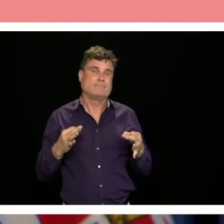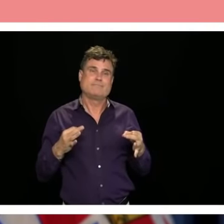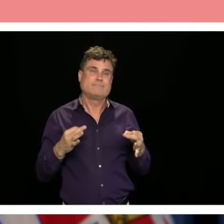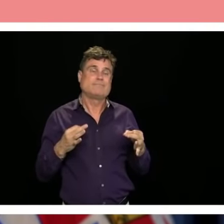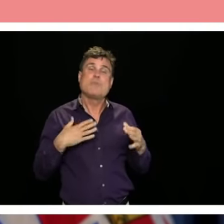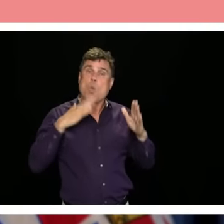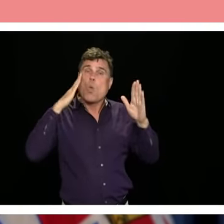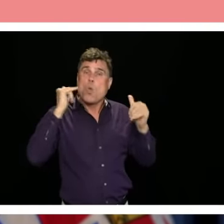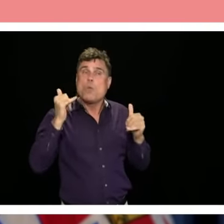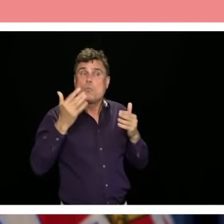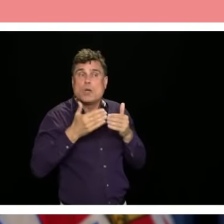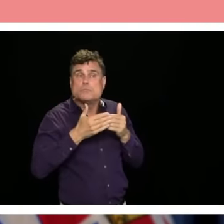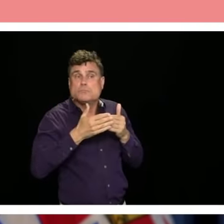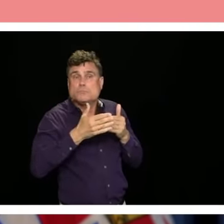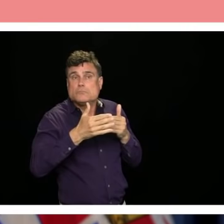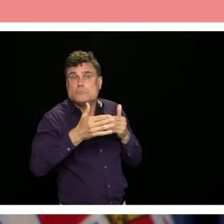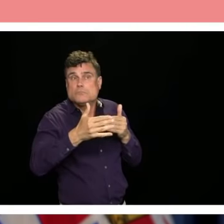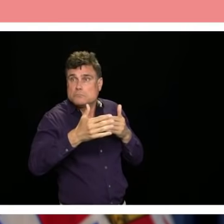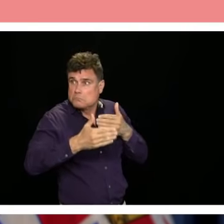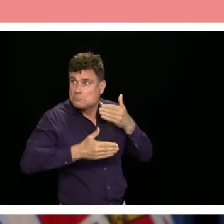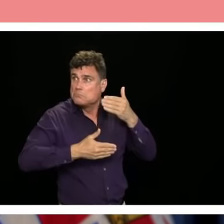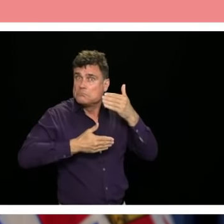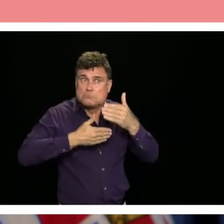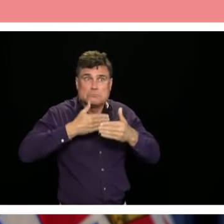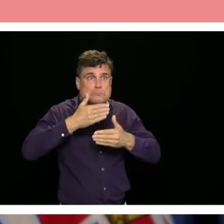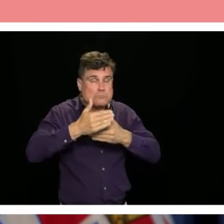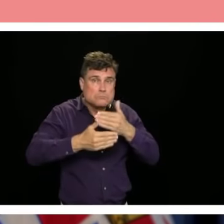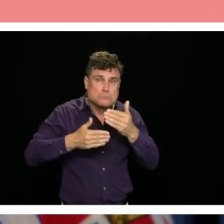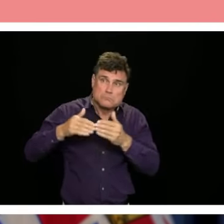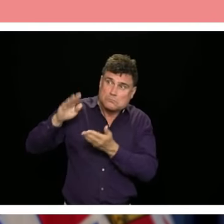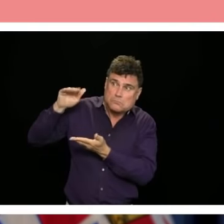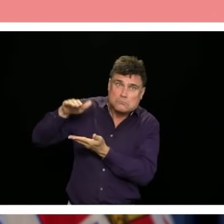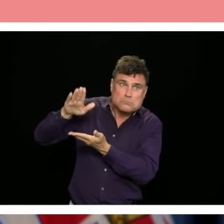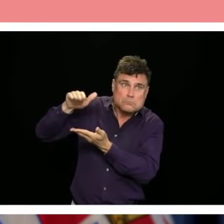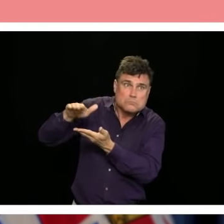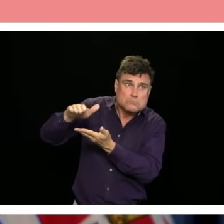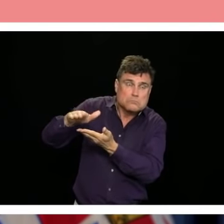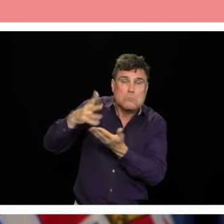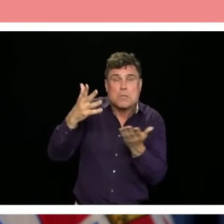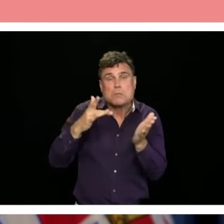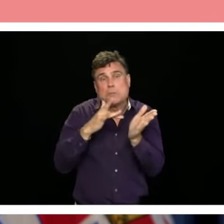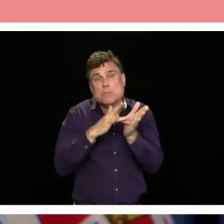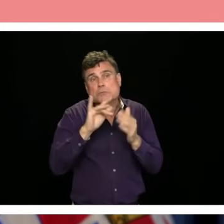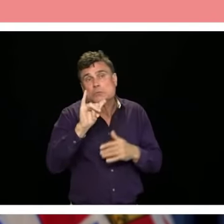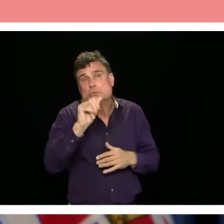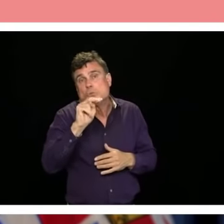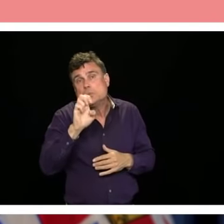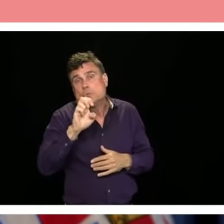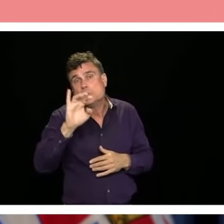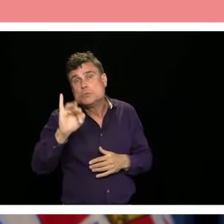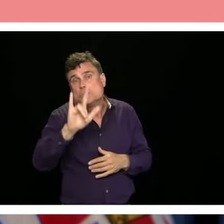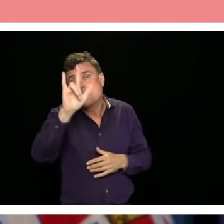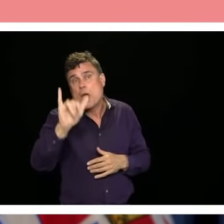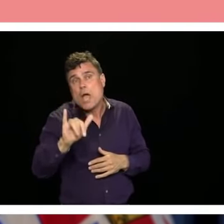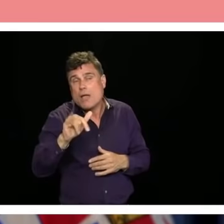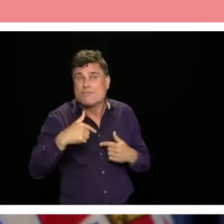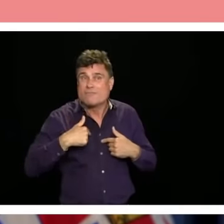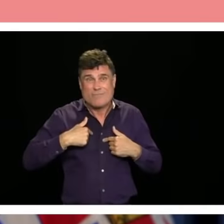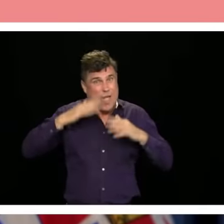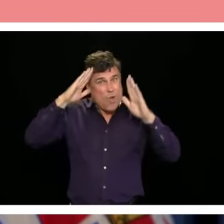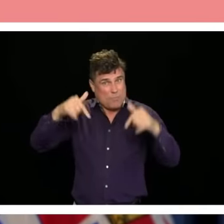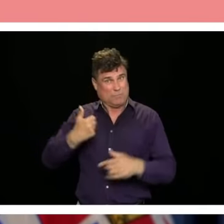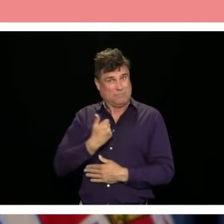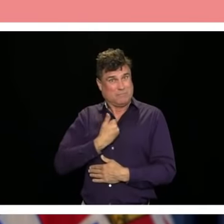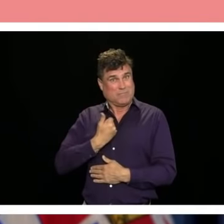start receiving people traveling around the province, would you think? Yeah, well, I'll never put a date on